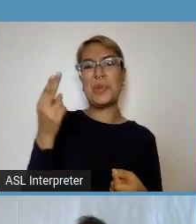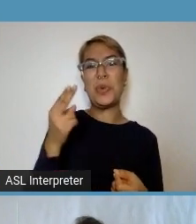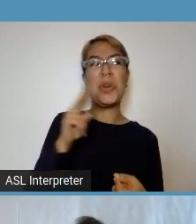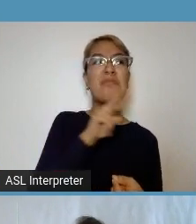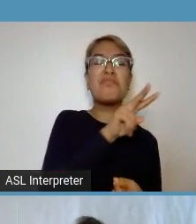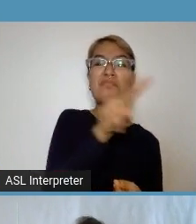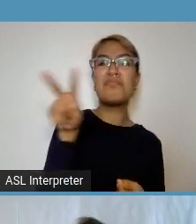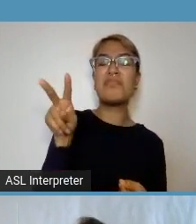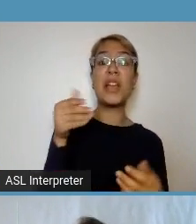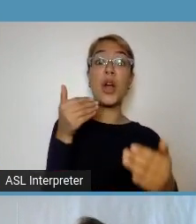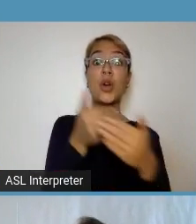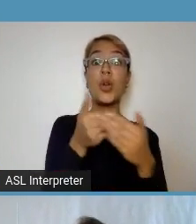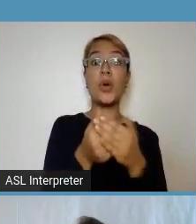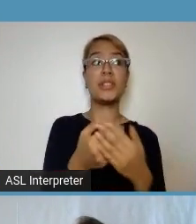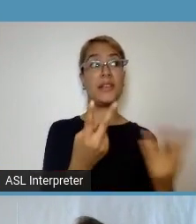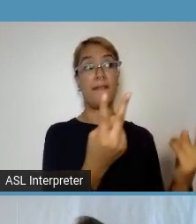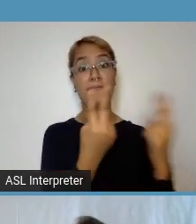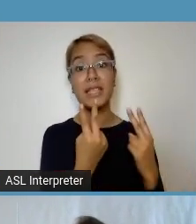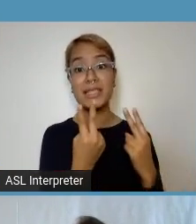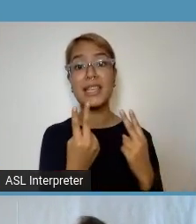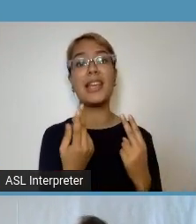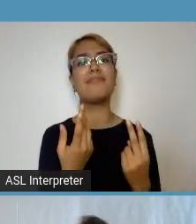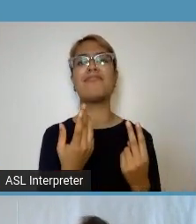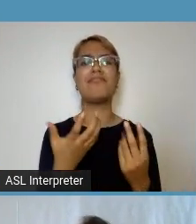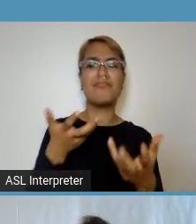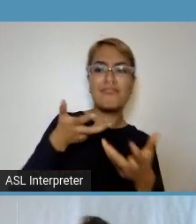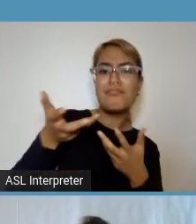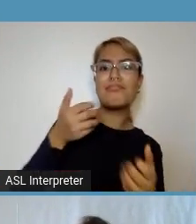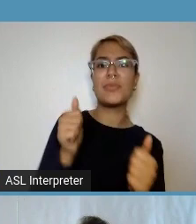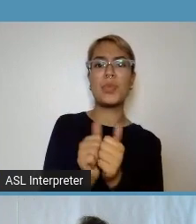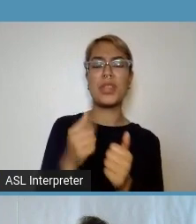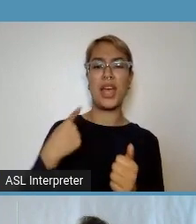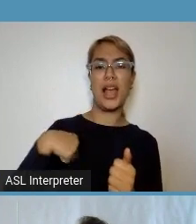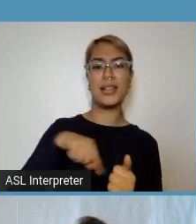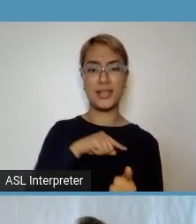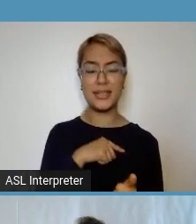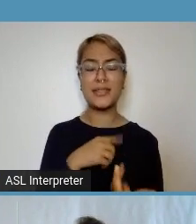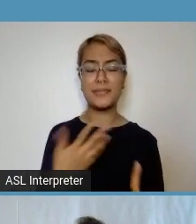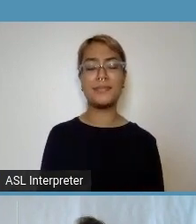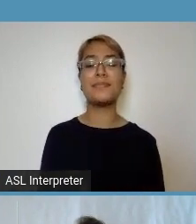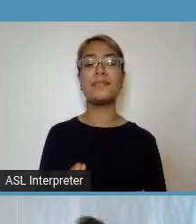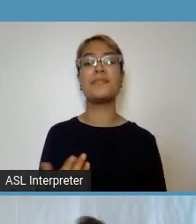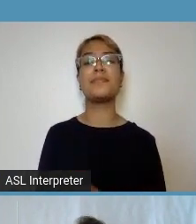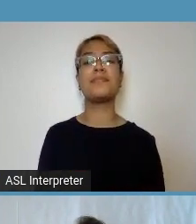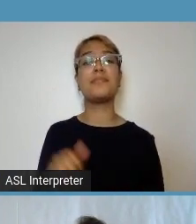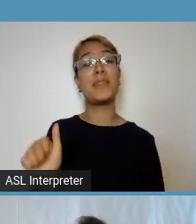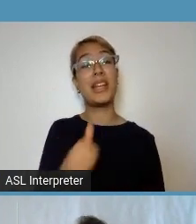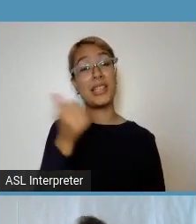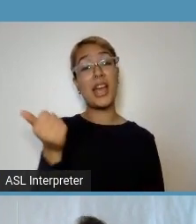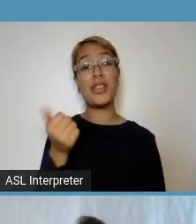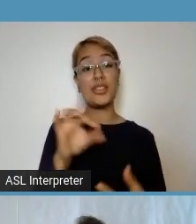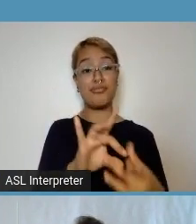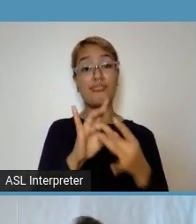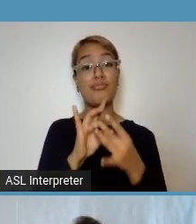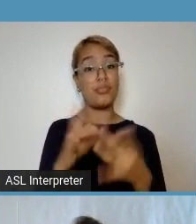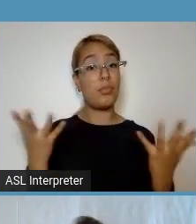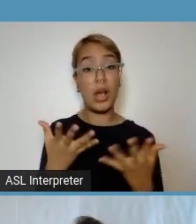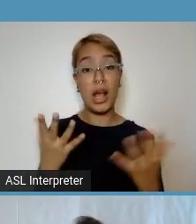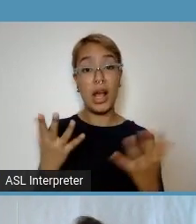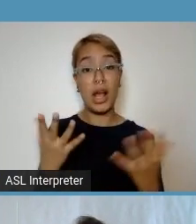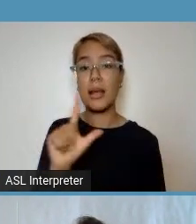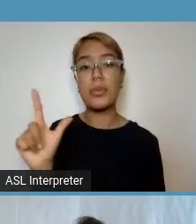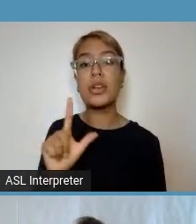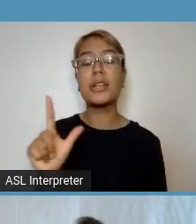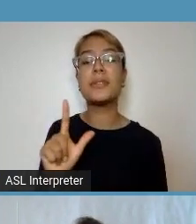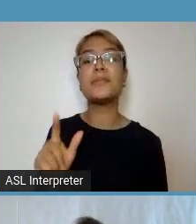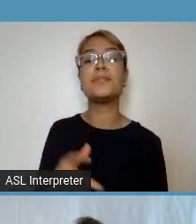to come visit and engage with our content. Another great potential partner for museums is your local library. The Dykeman